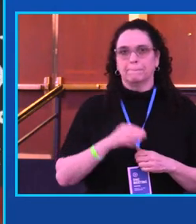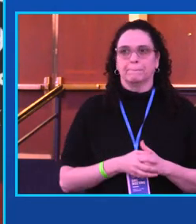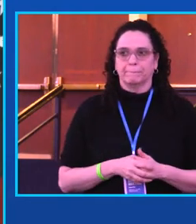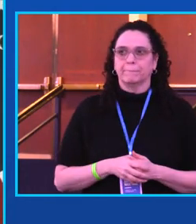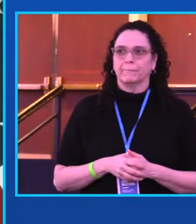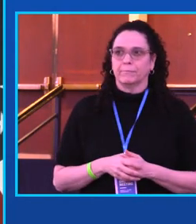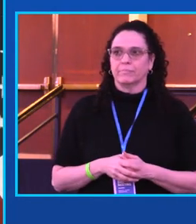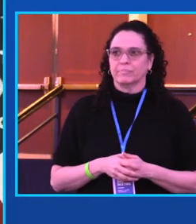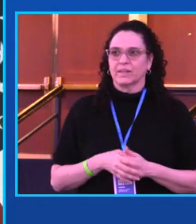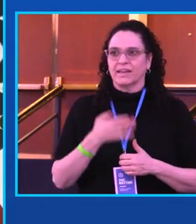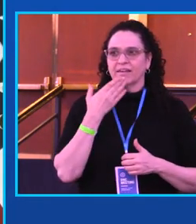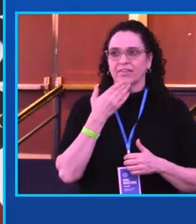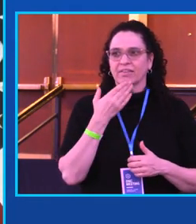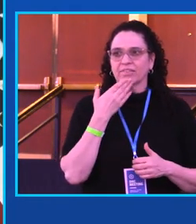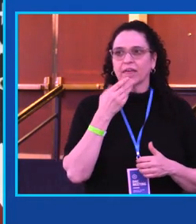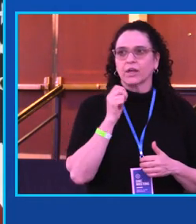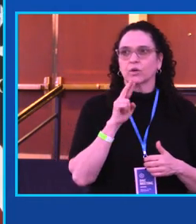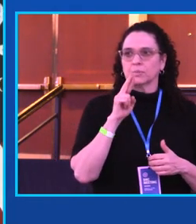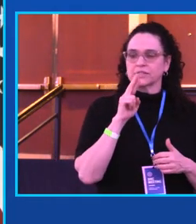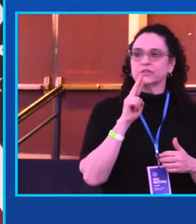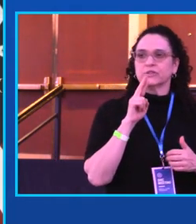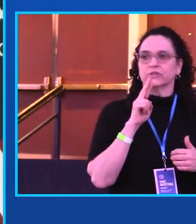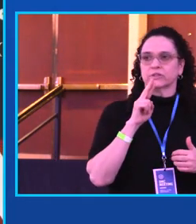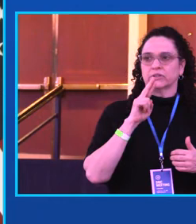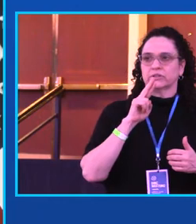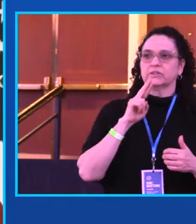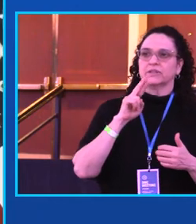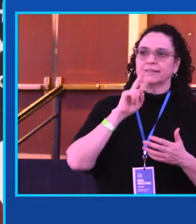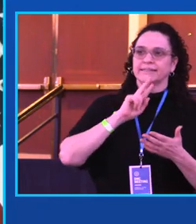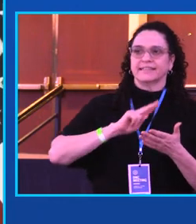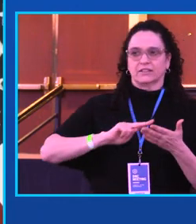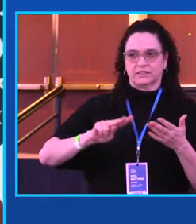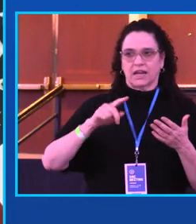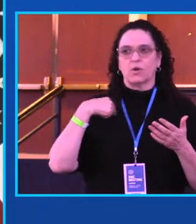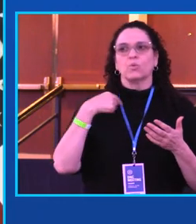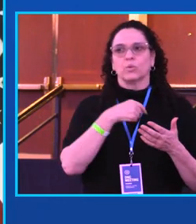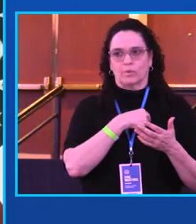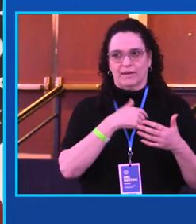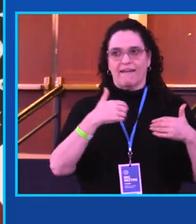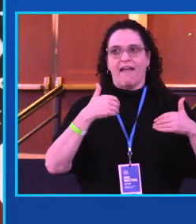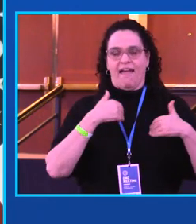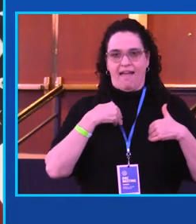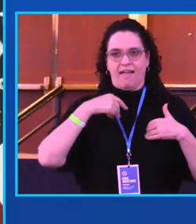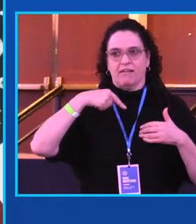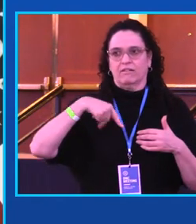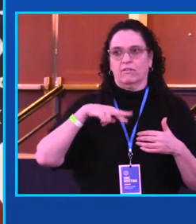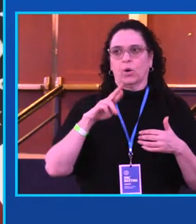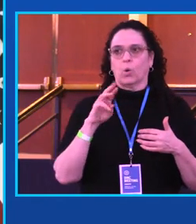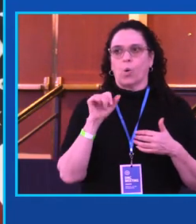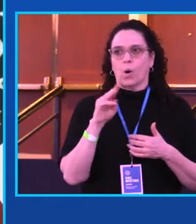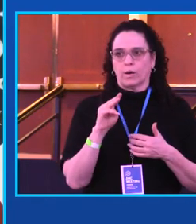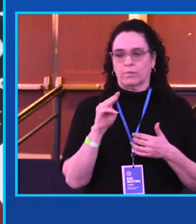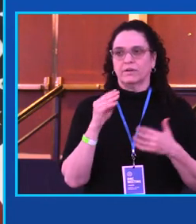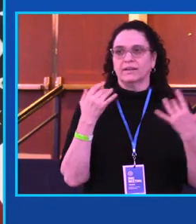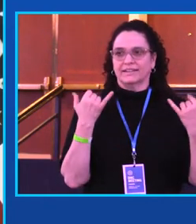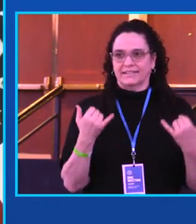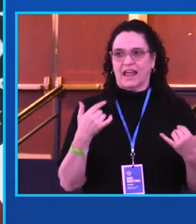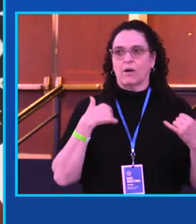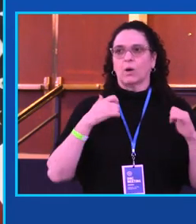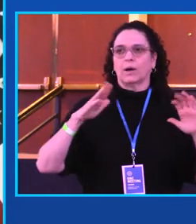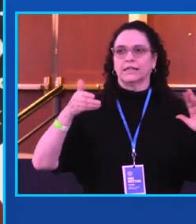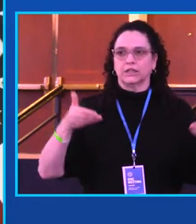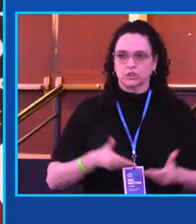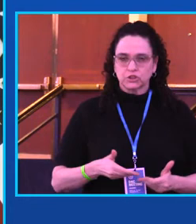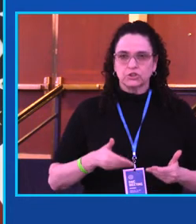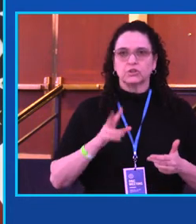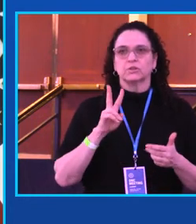Thank you, Mr. Secretary. We indeed have a quorum. Now, I would like to introduce the vice chair